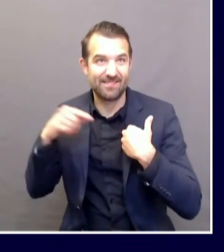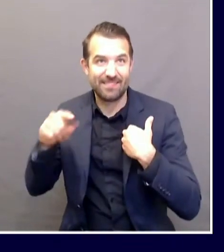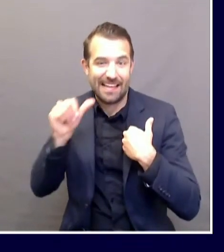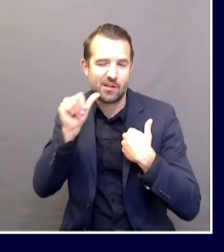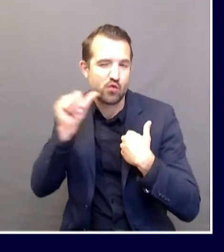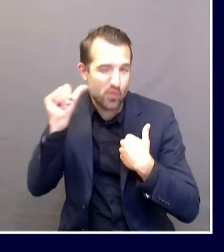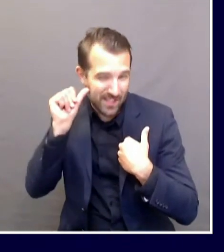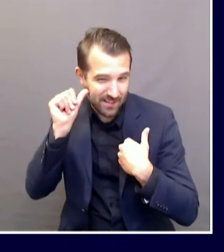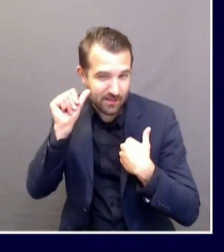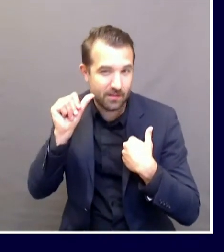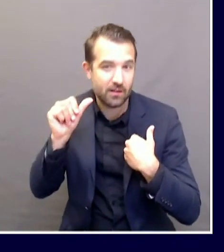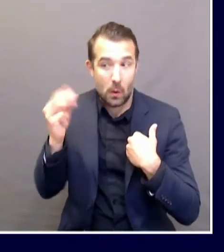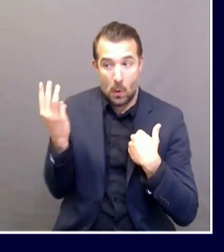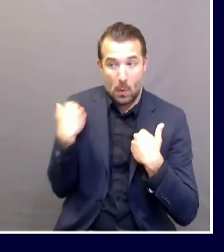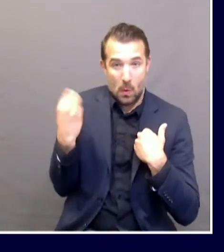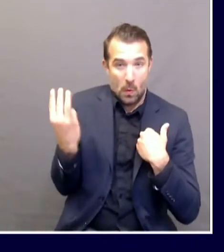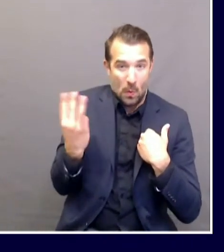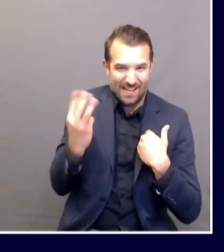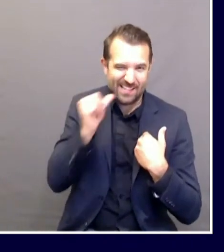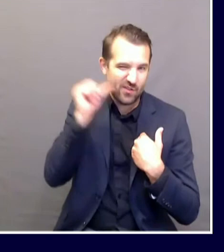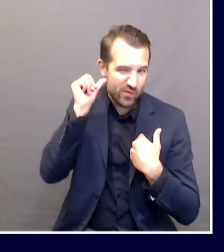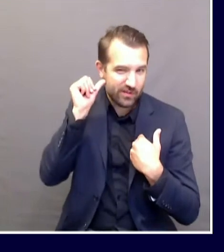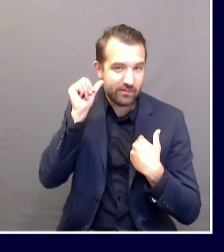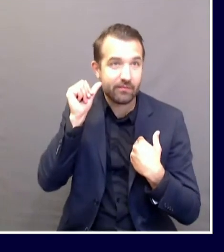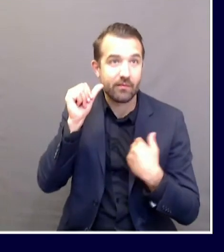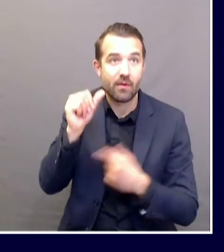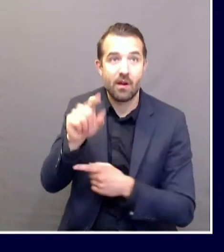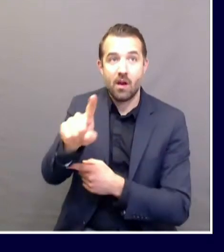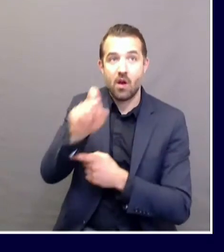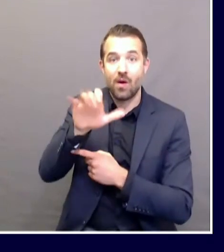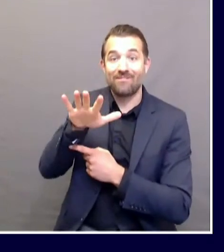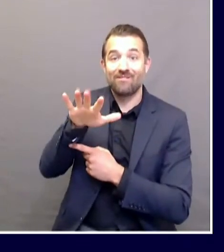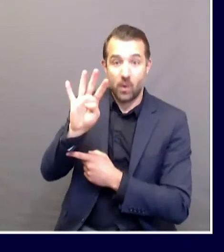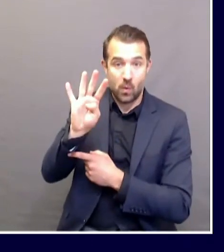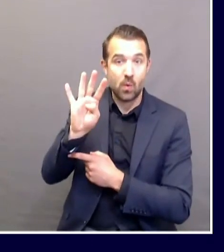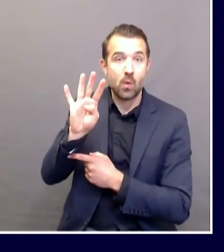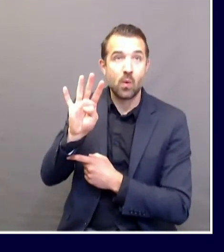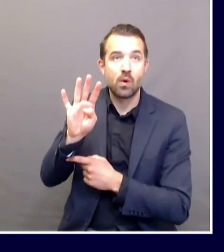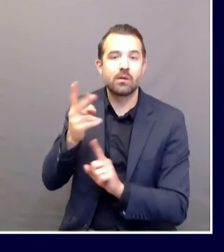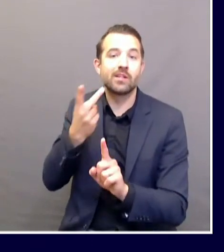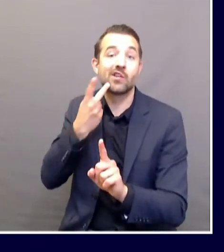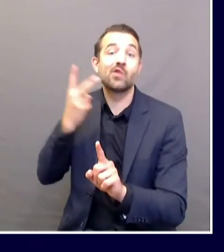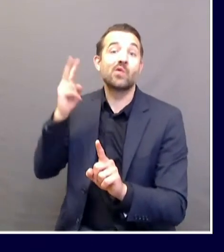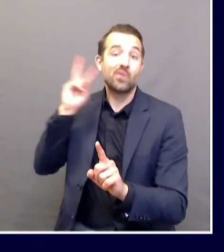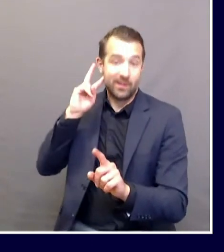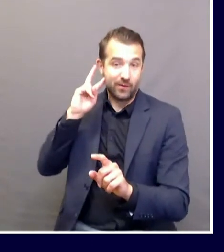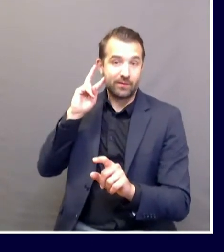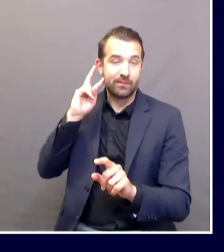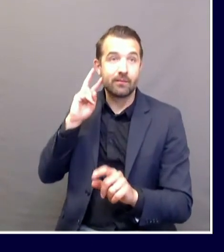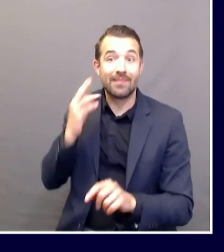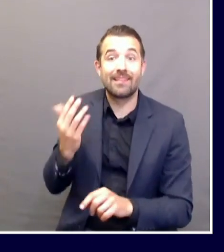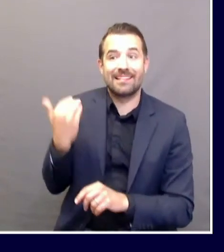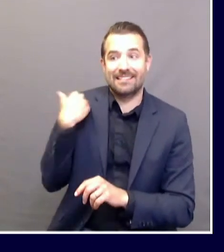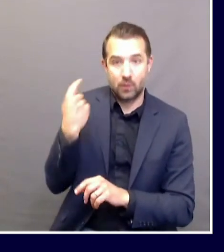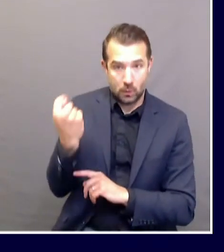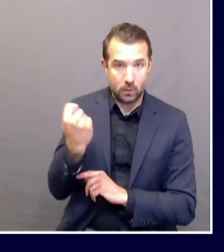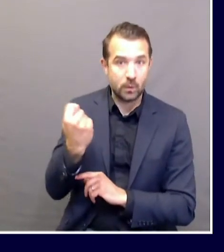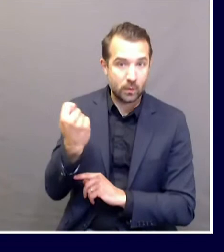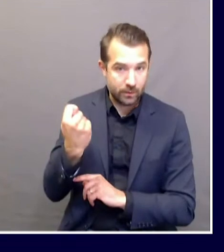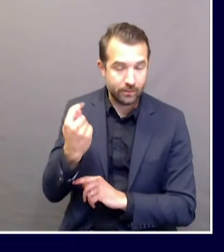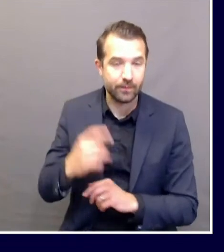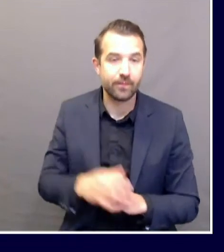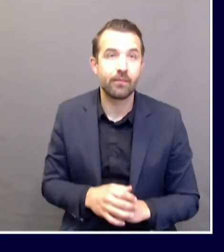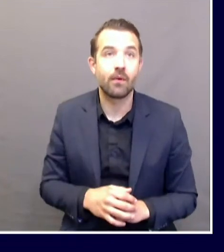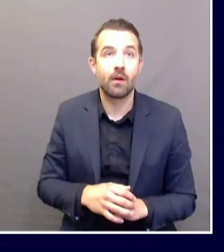154 were among individuals who were diagnosed the day before on the 20th, and 28 were among